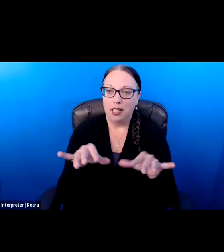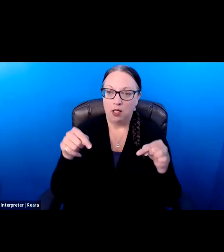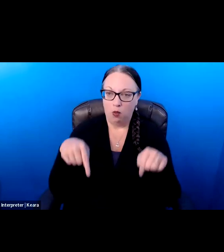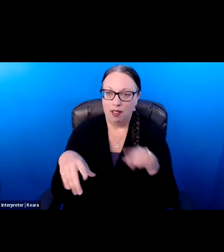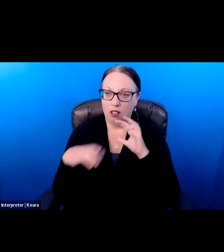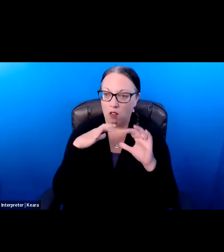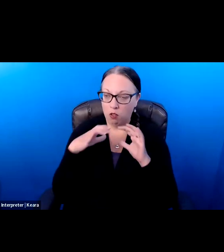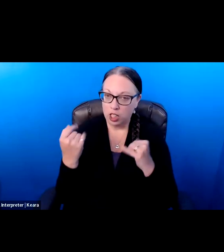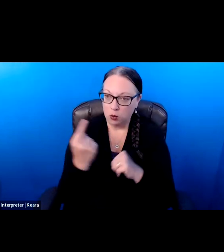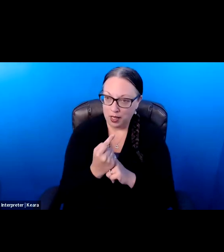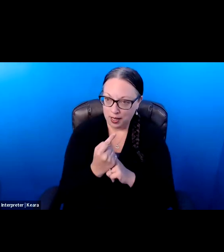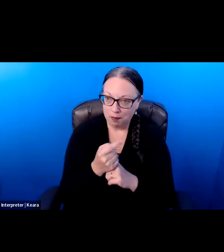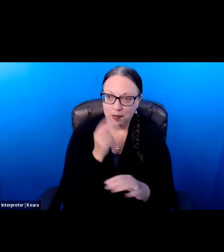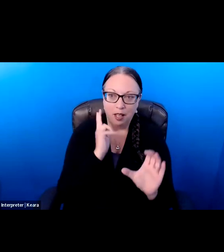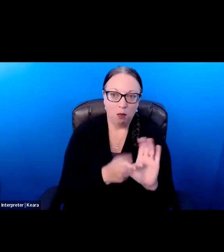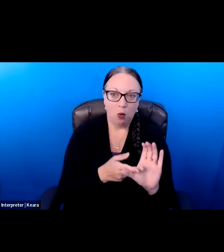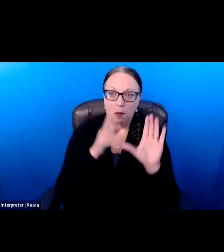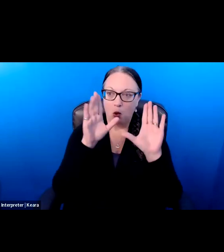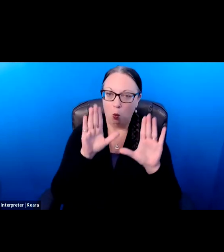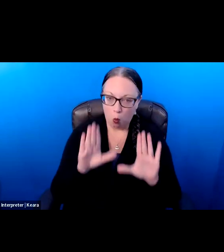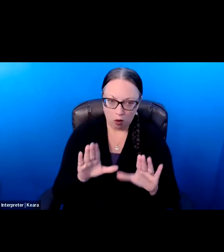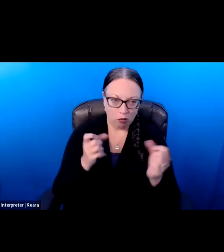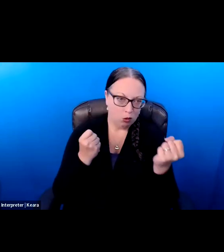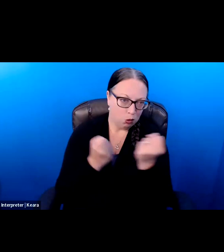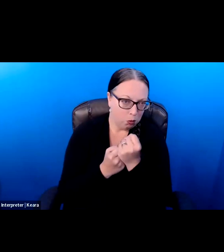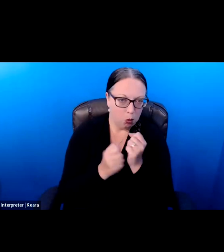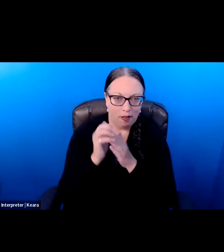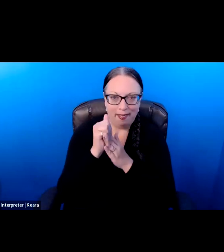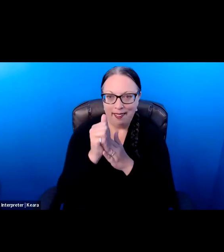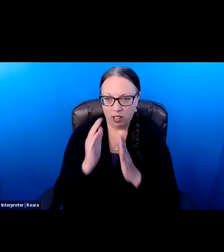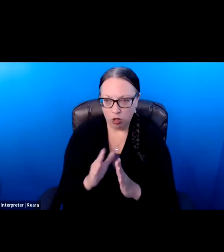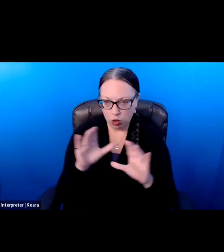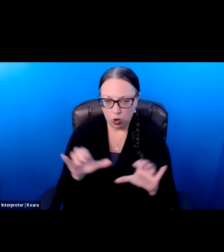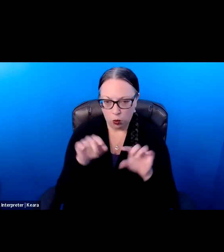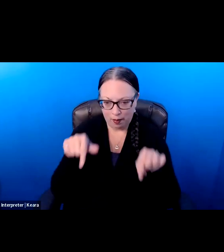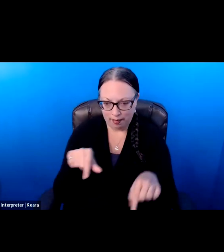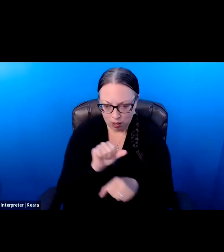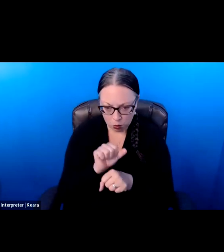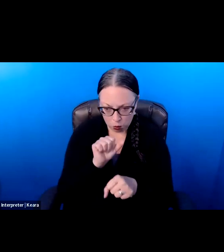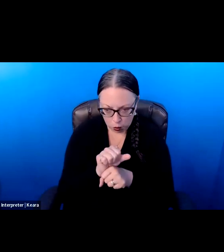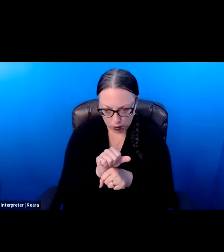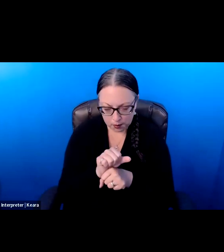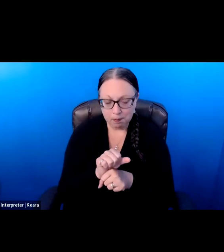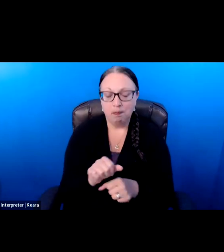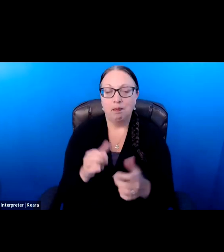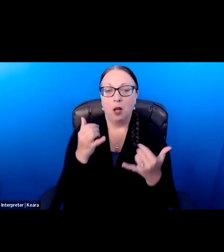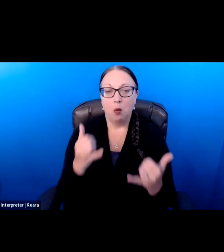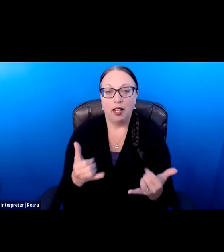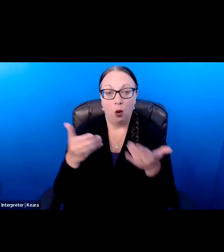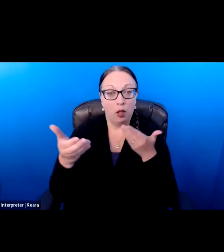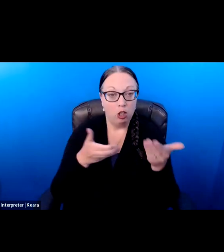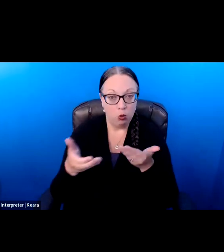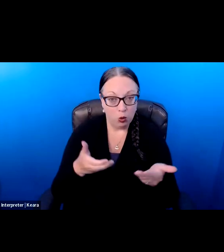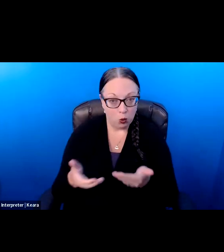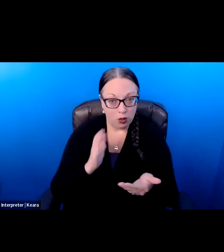and am joined by some amazing advocate leaders in the work. I have the pleasure of quickly introducing